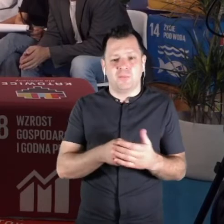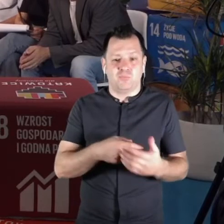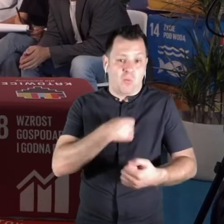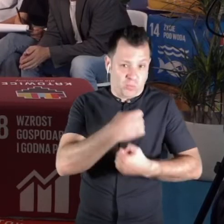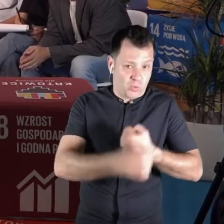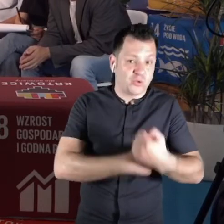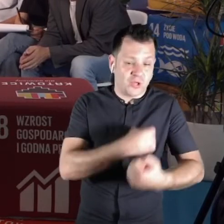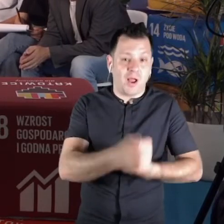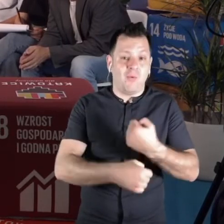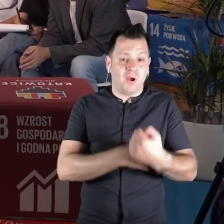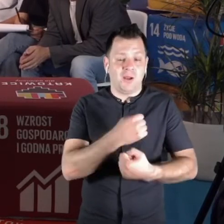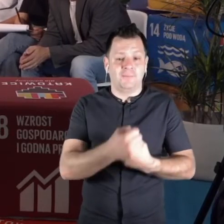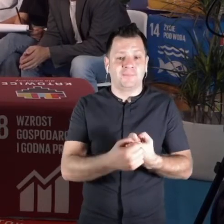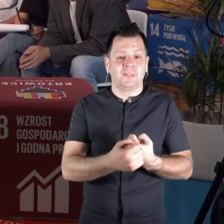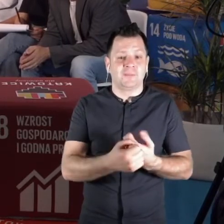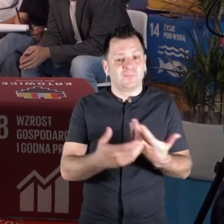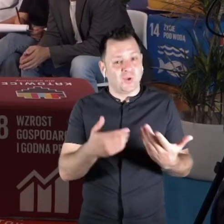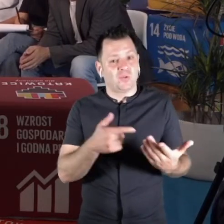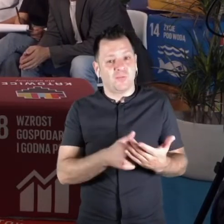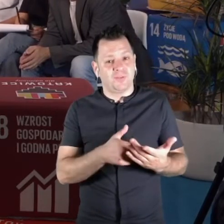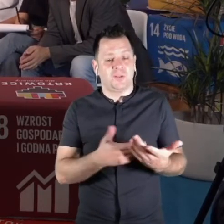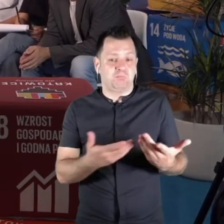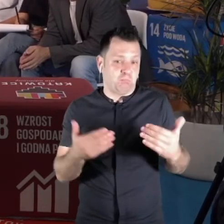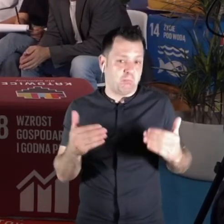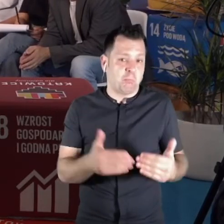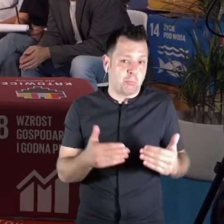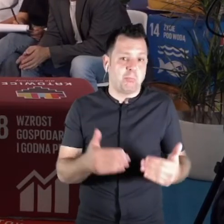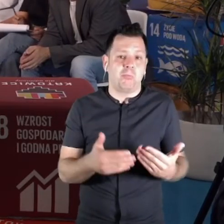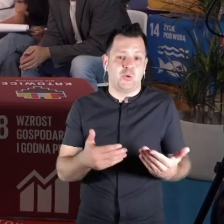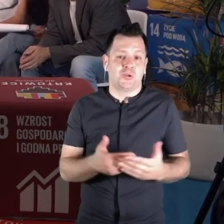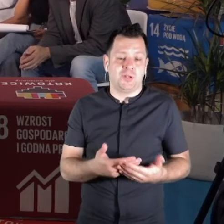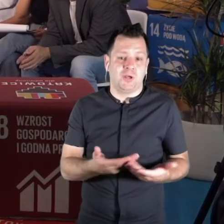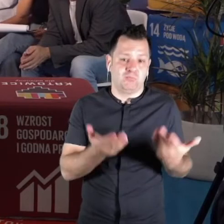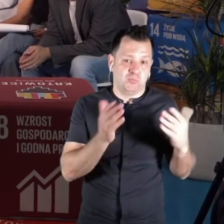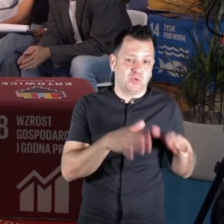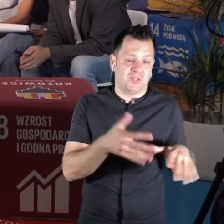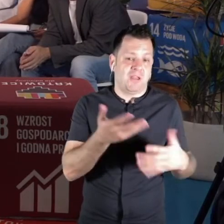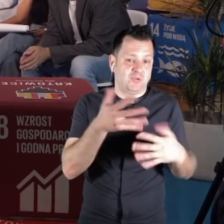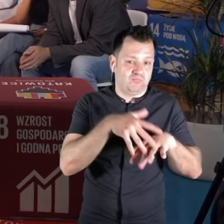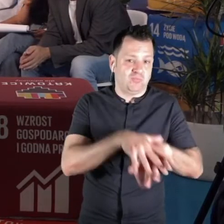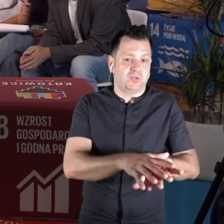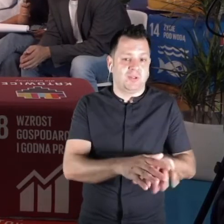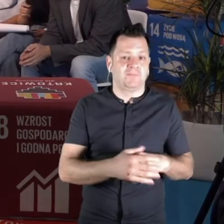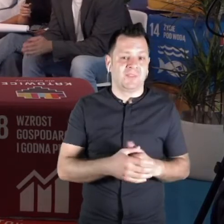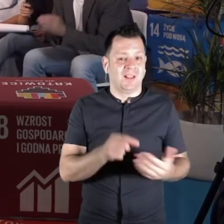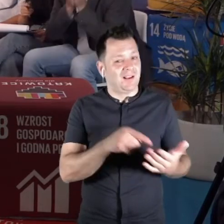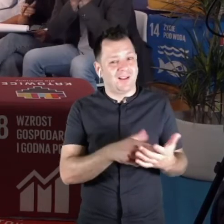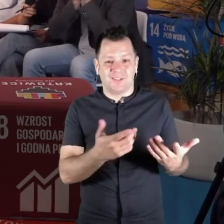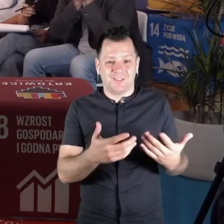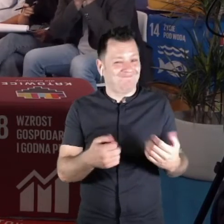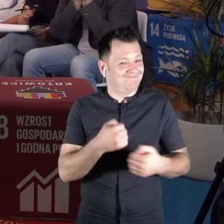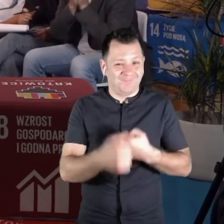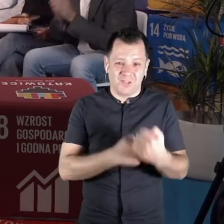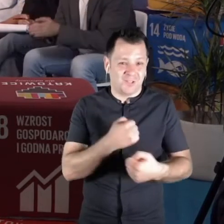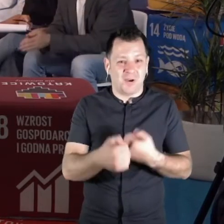slowly change. Or if it doesn't, we can adjust it in a second iteration. But a big part of our challenge is